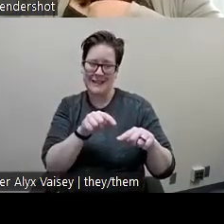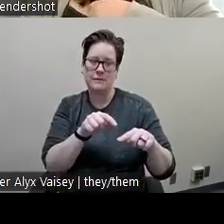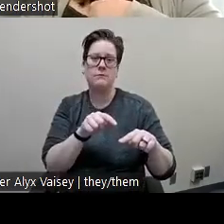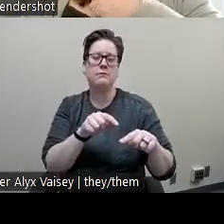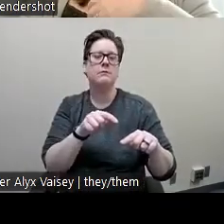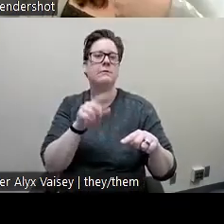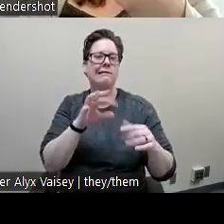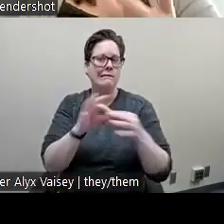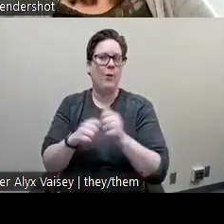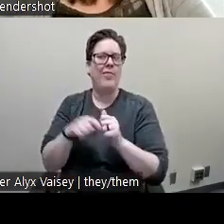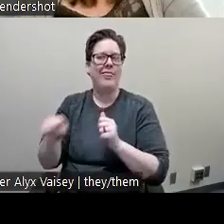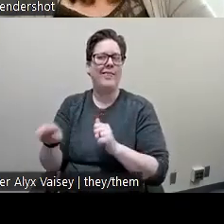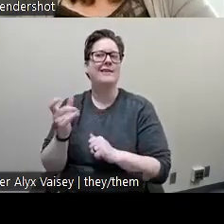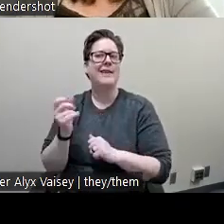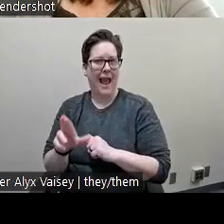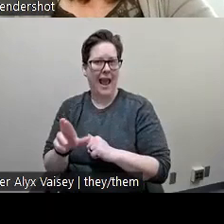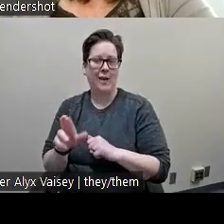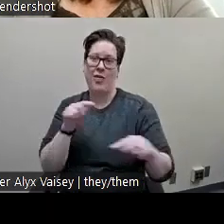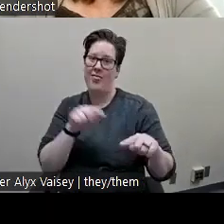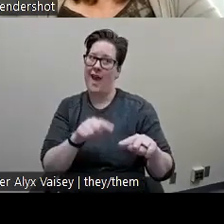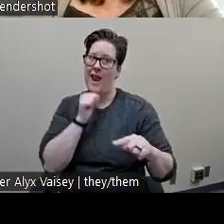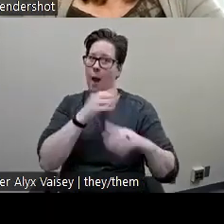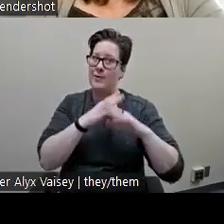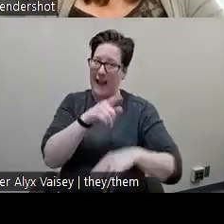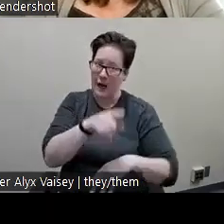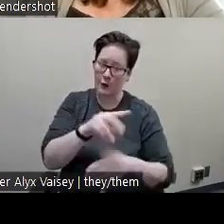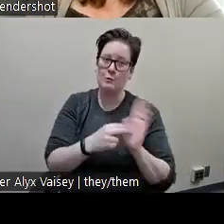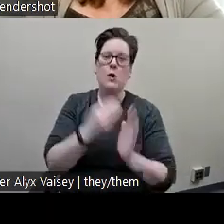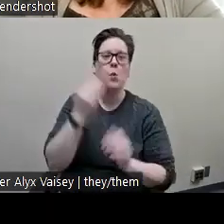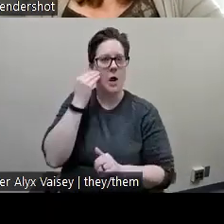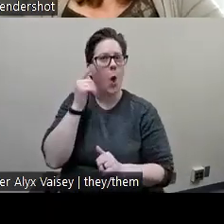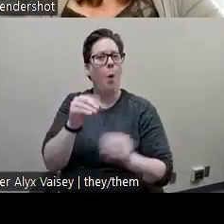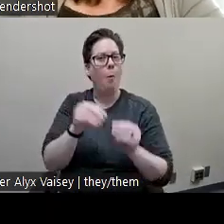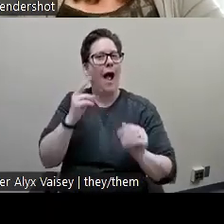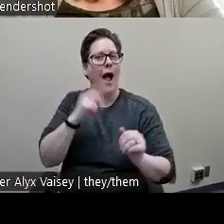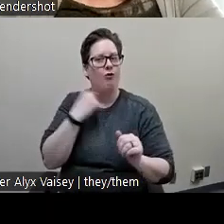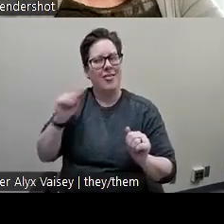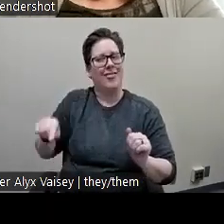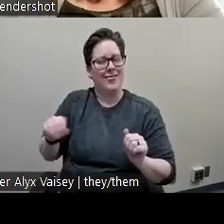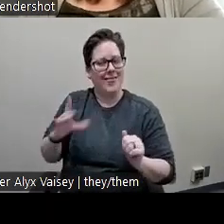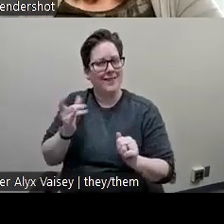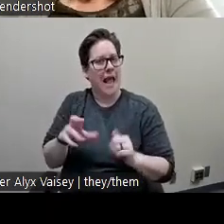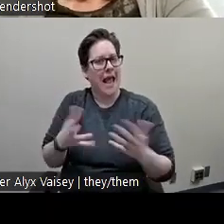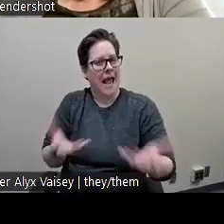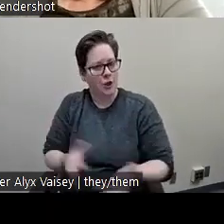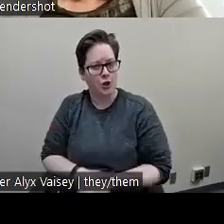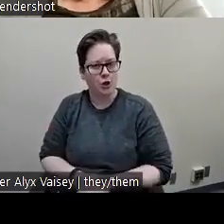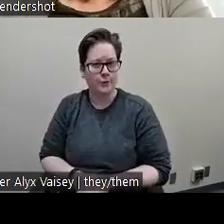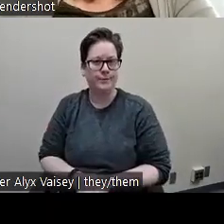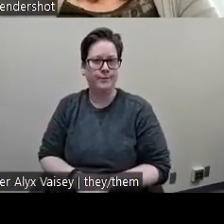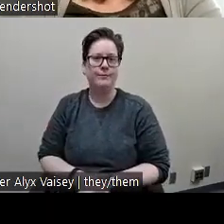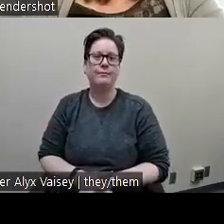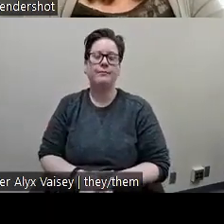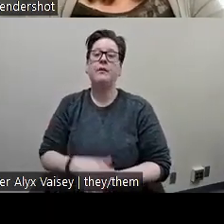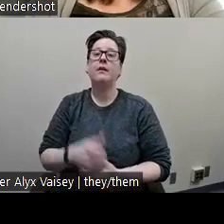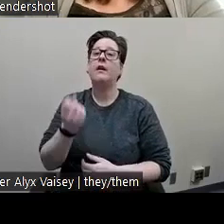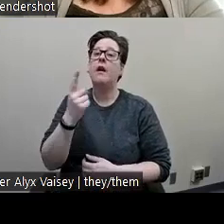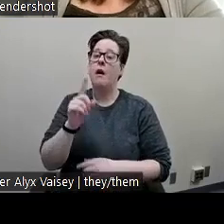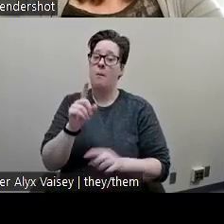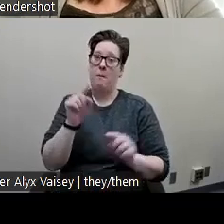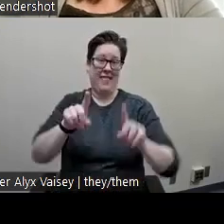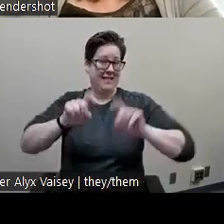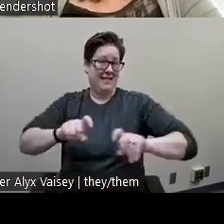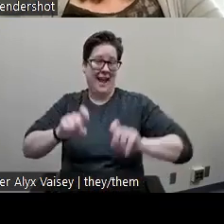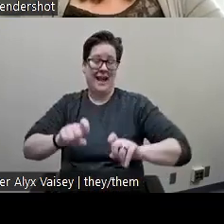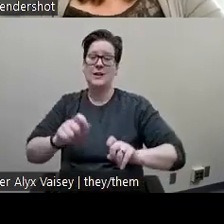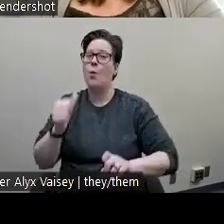protecting you from, we know you're at higher risk for those specific cancers. What cancer genetic testing does not do, it doesn't tell